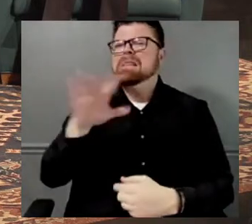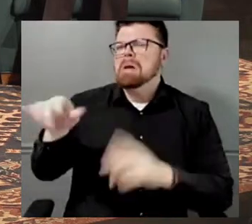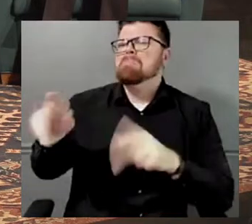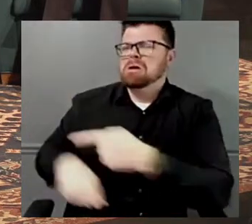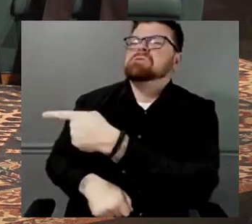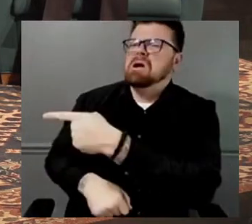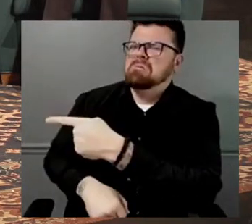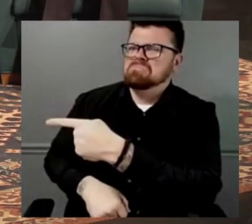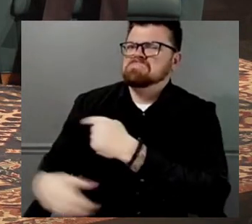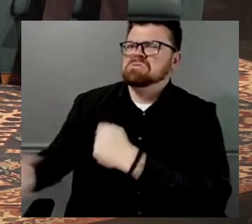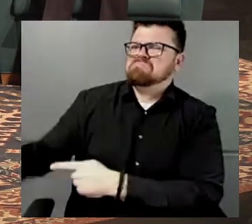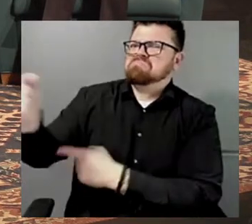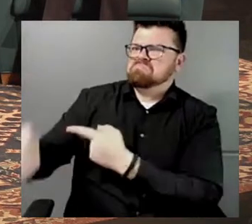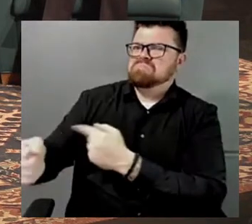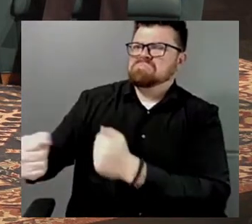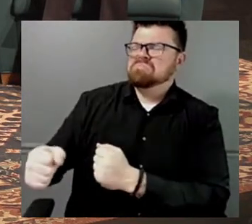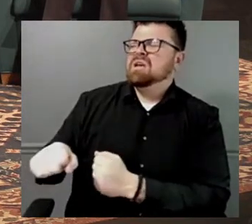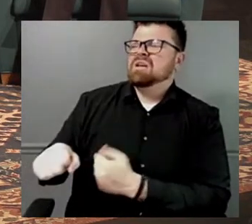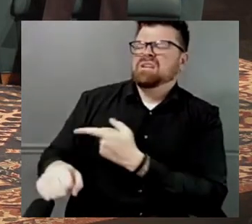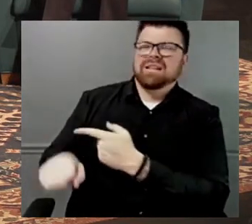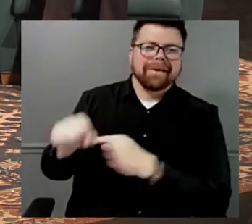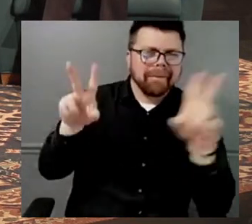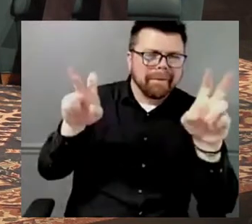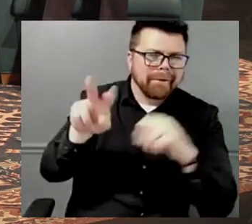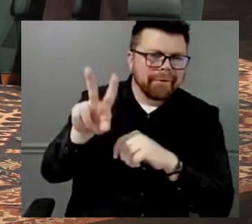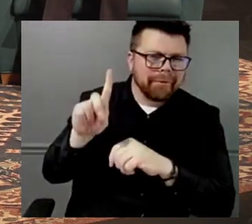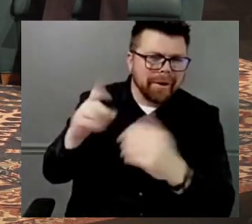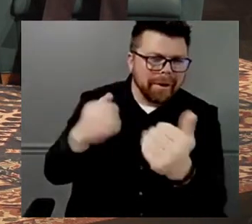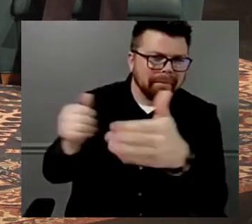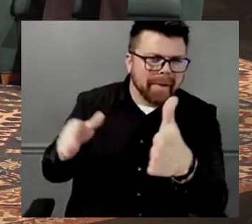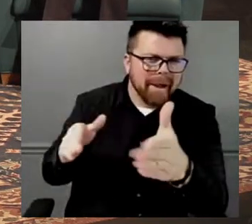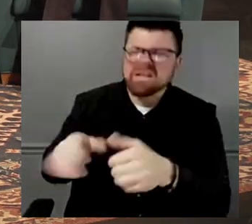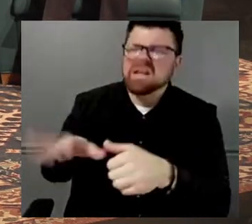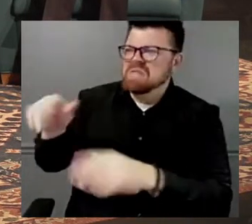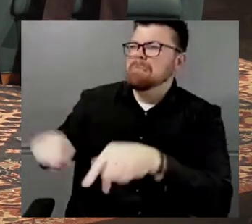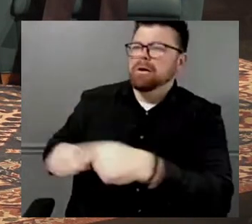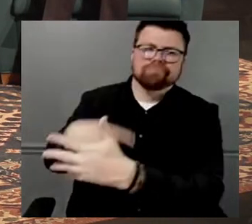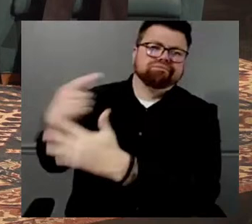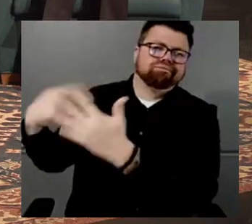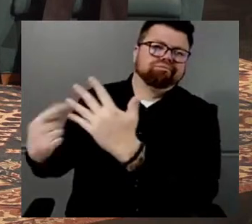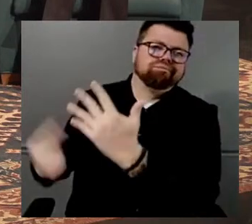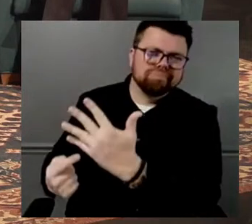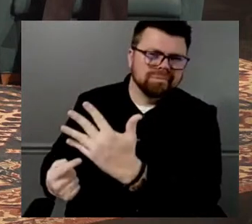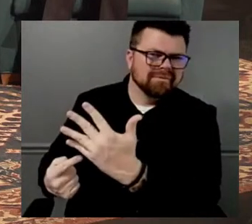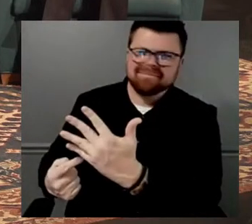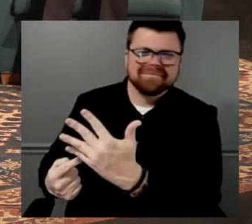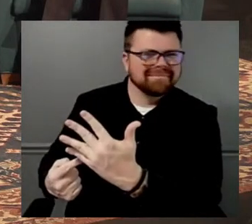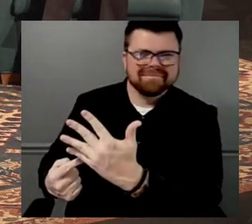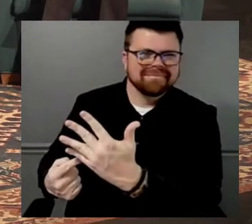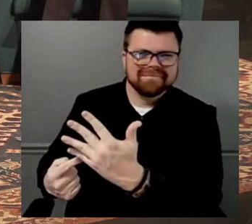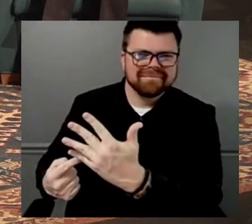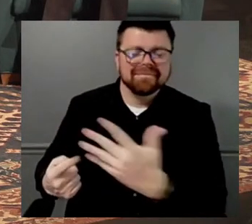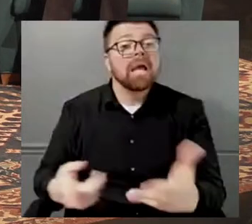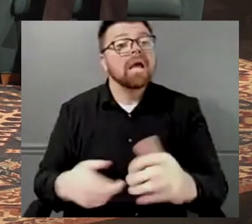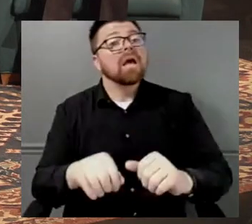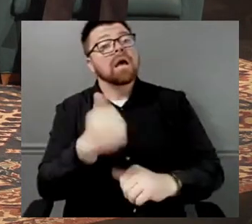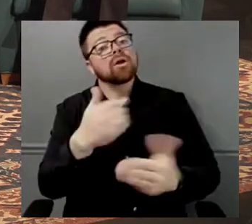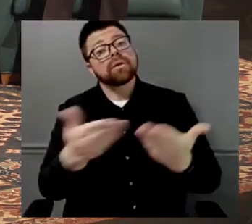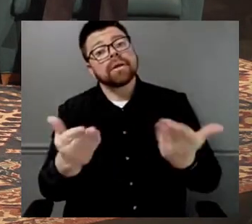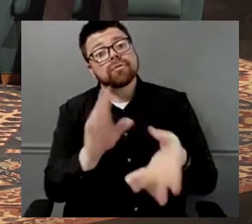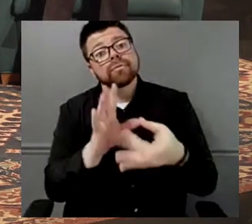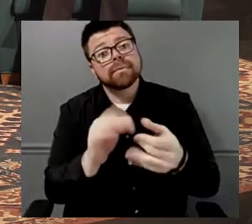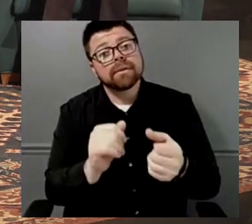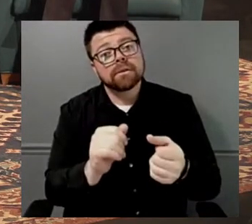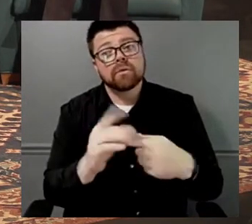in a two-dimensional box. But the other thing that you're naming here in talking about the cameras is the kind of